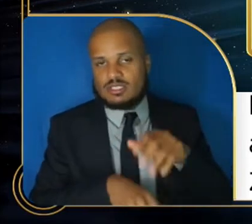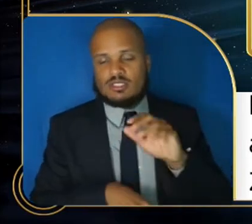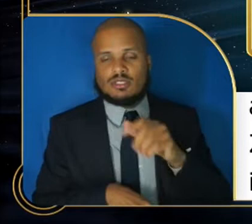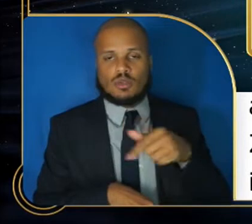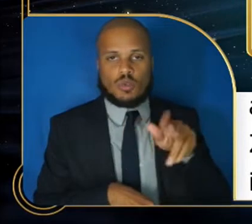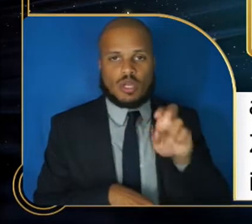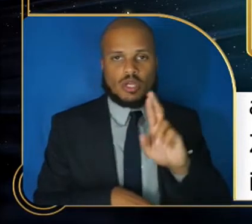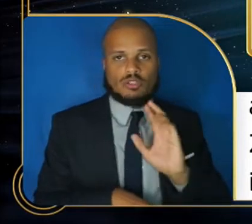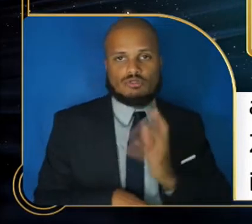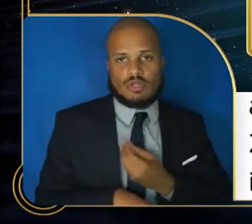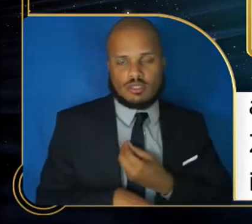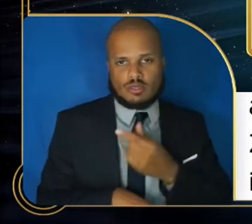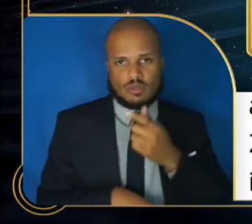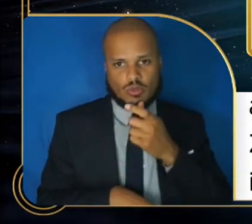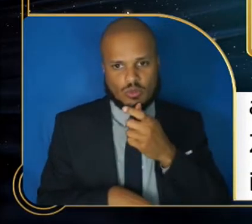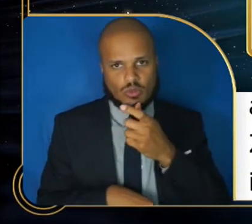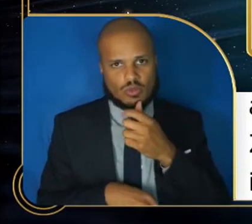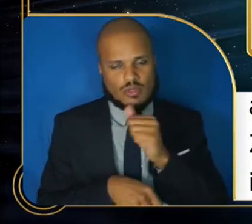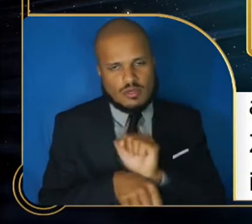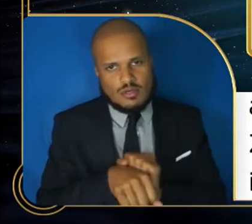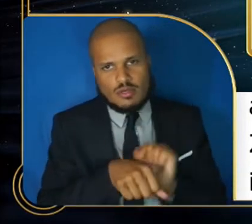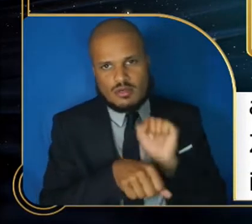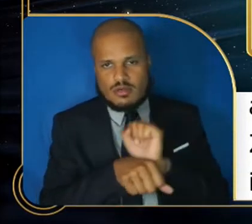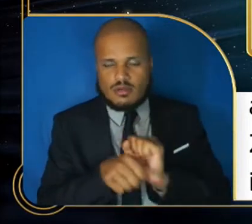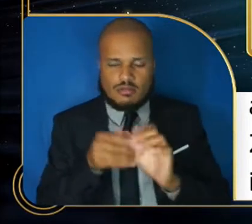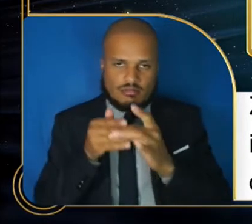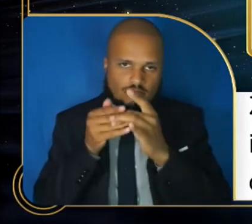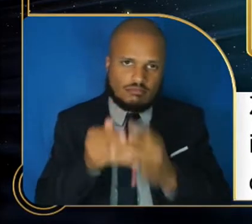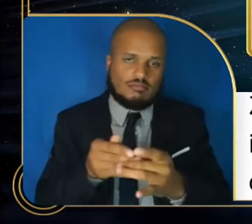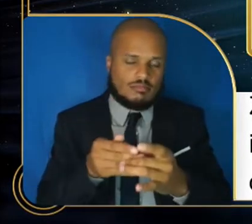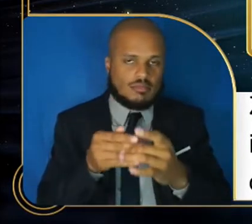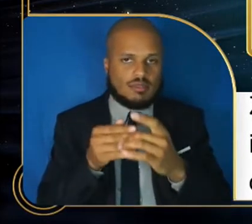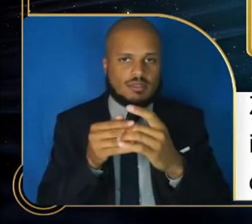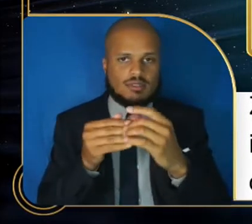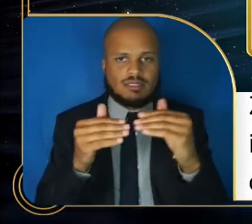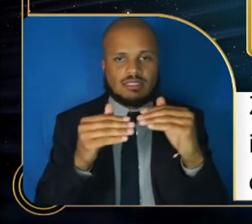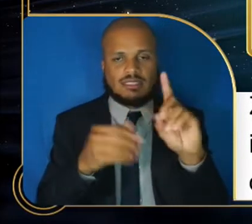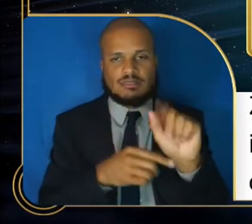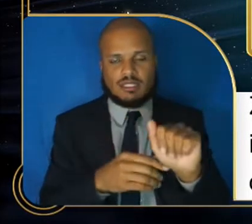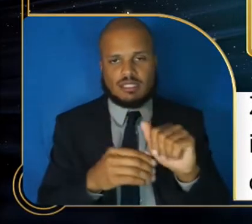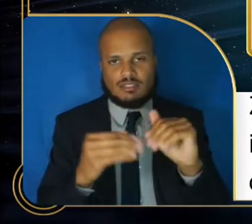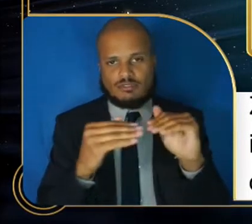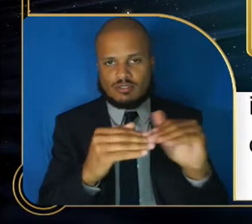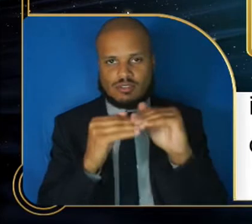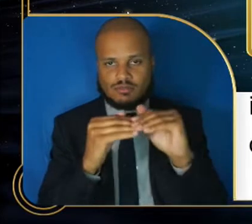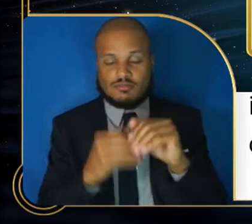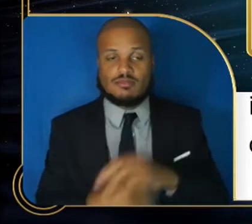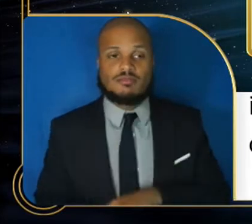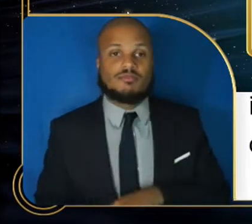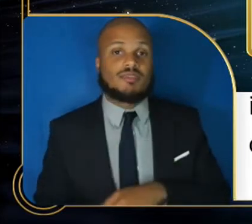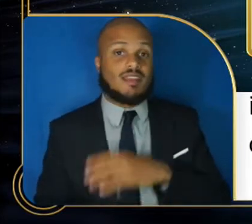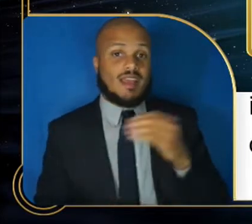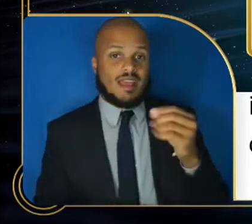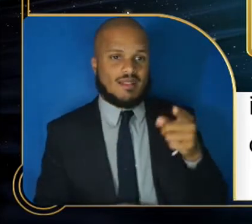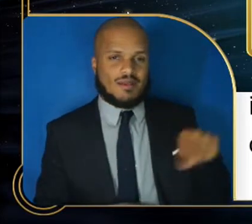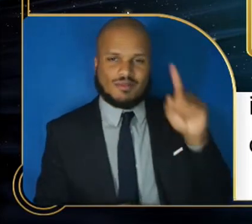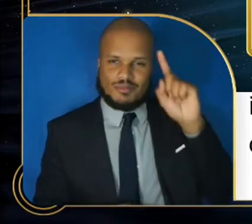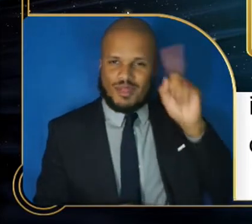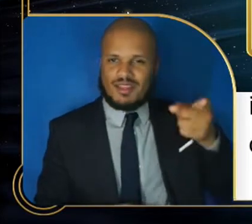birthed and continue to steward disability justice. I also want to uplift all the brilliant MAD and disabled comrades I have